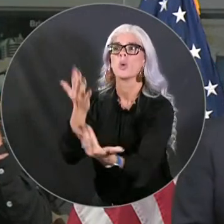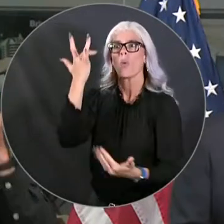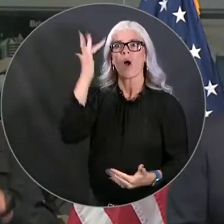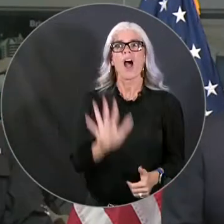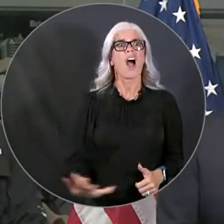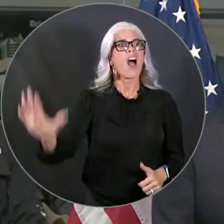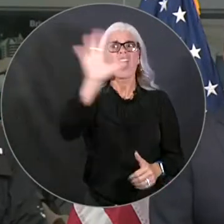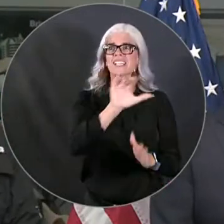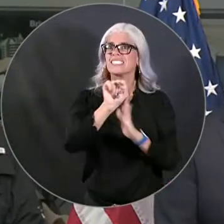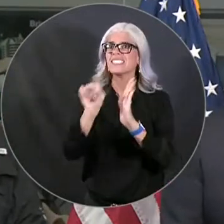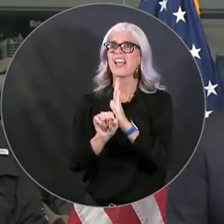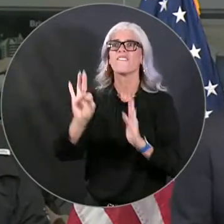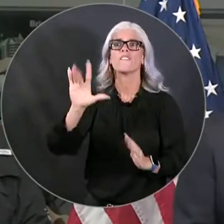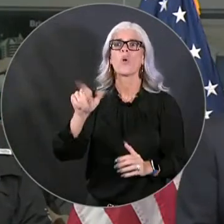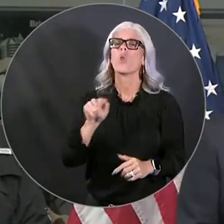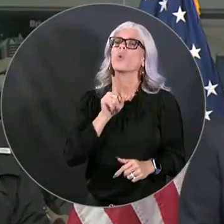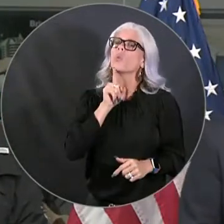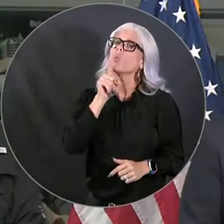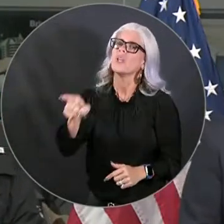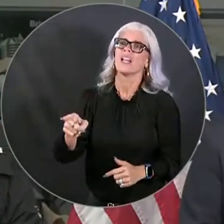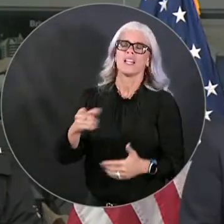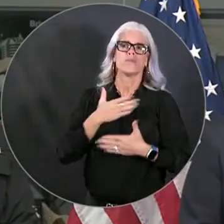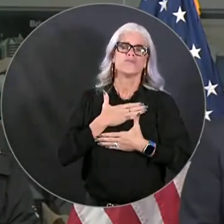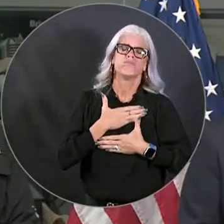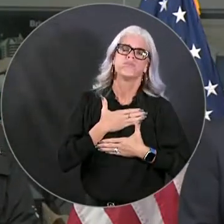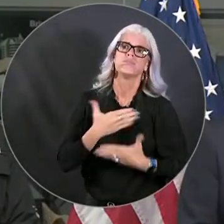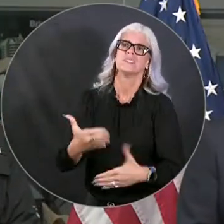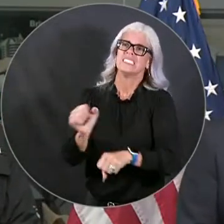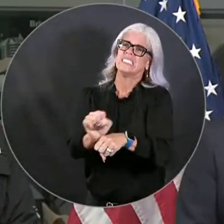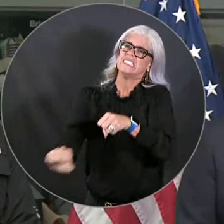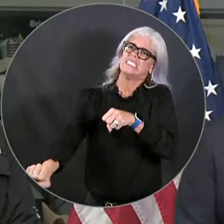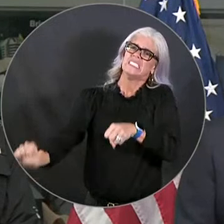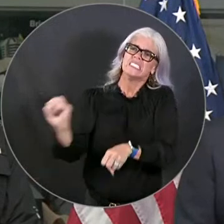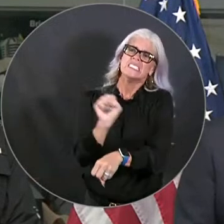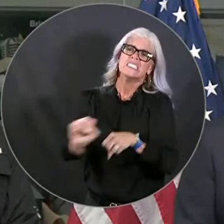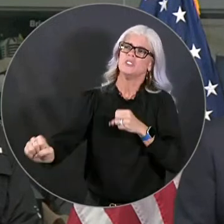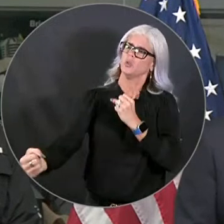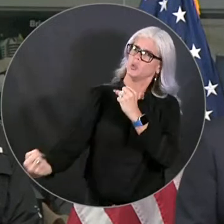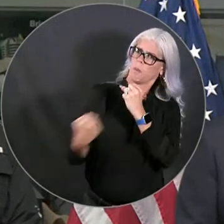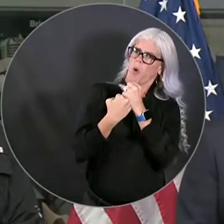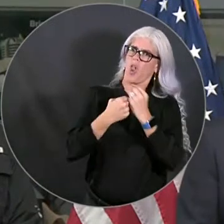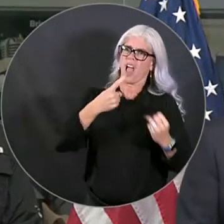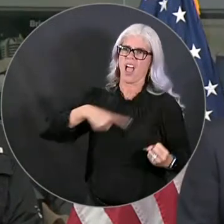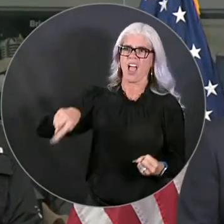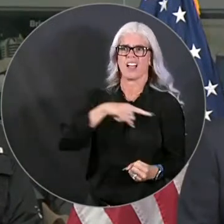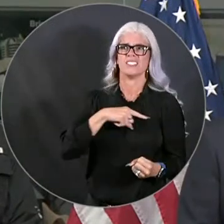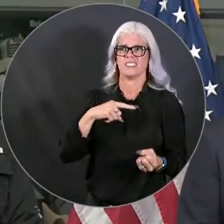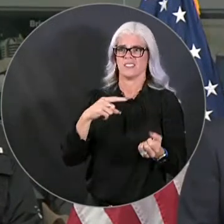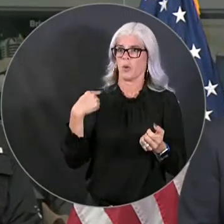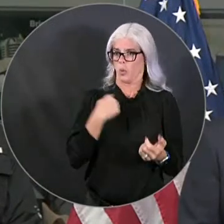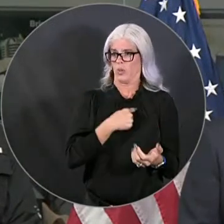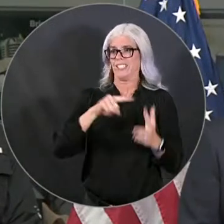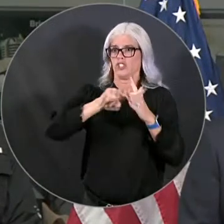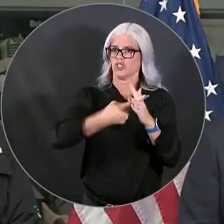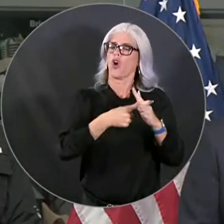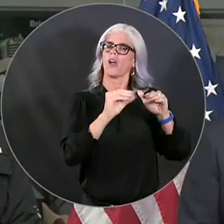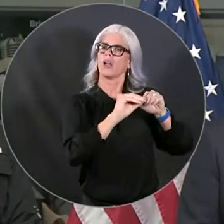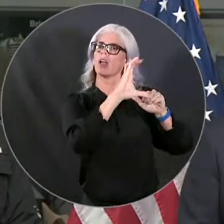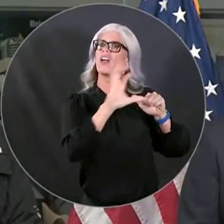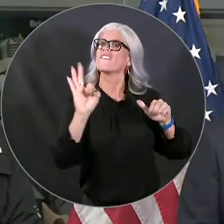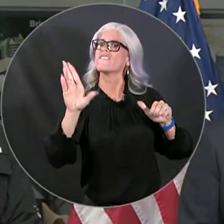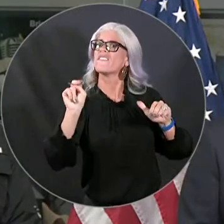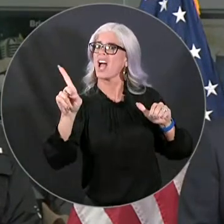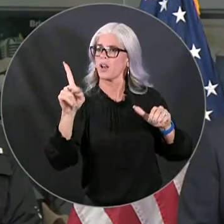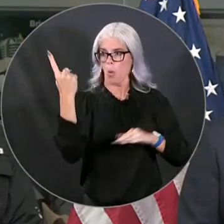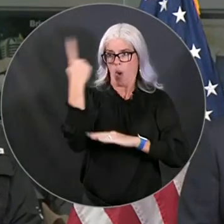support our Florida Disaster Fund. So far, in less than 24 hours since we launched the fund, we've raised $1.6